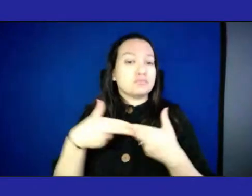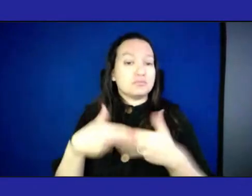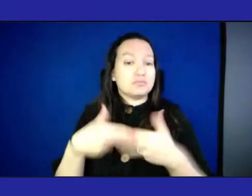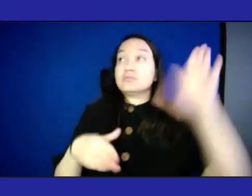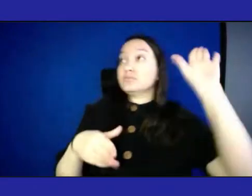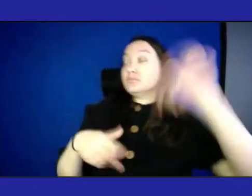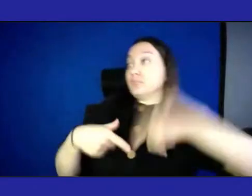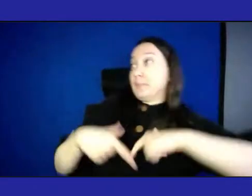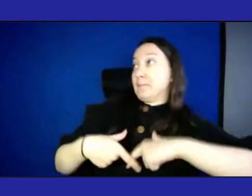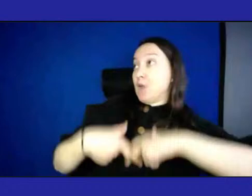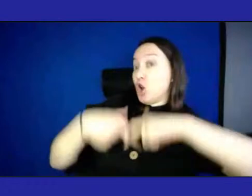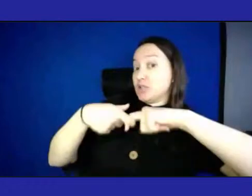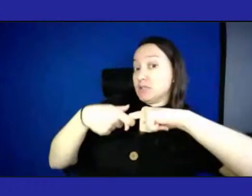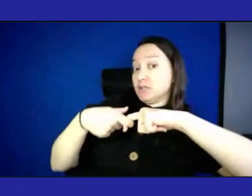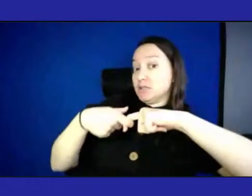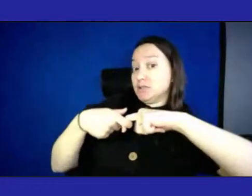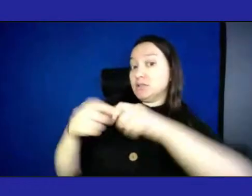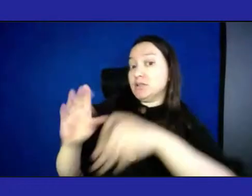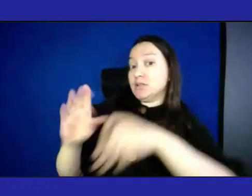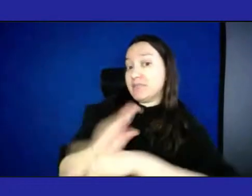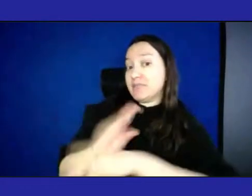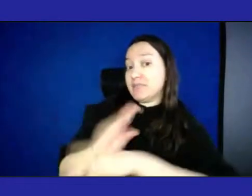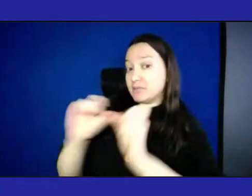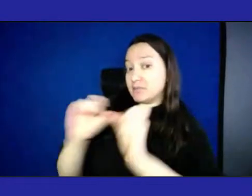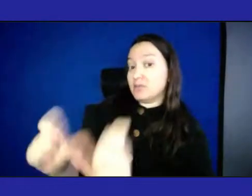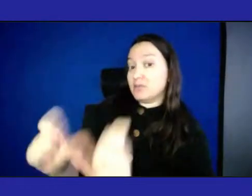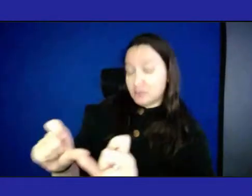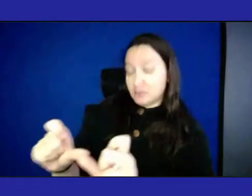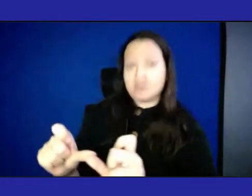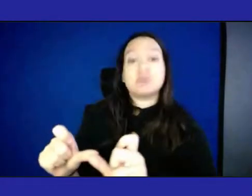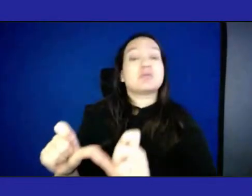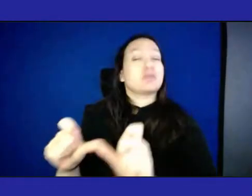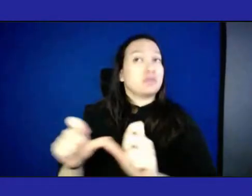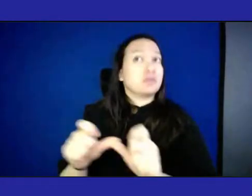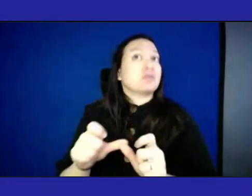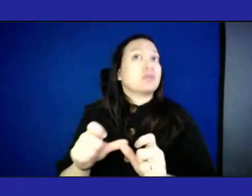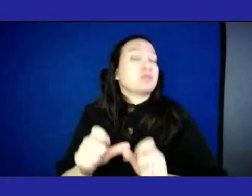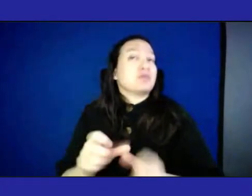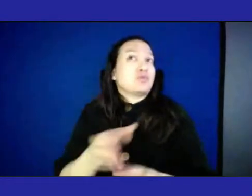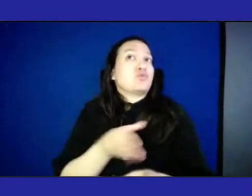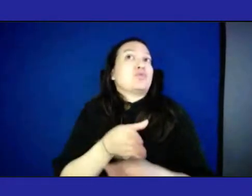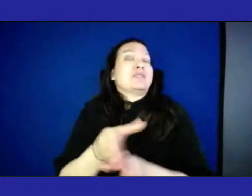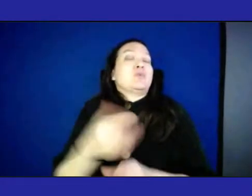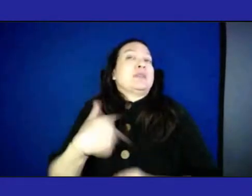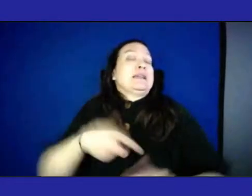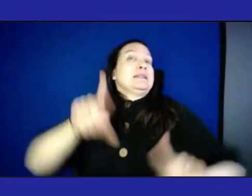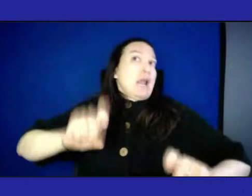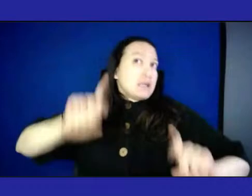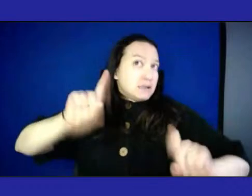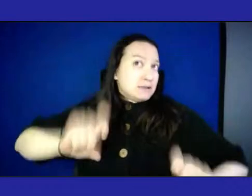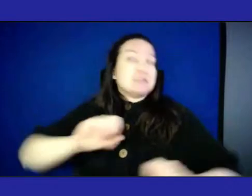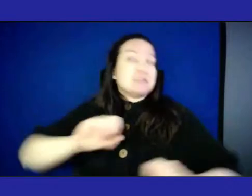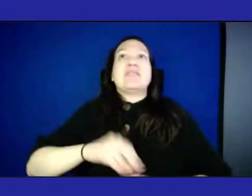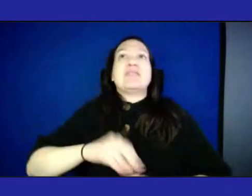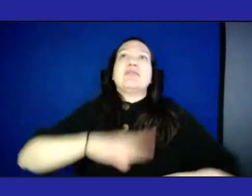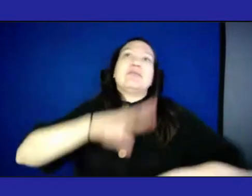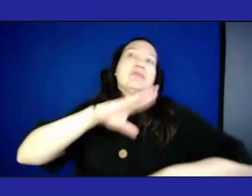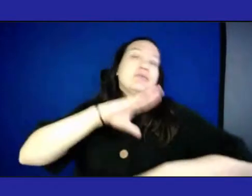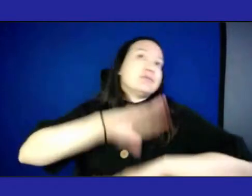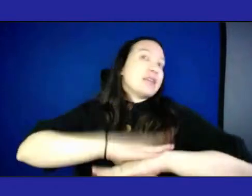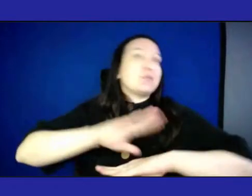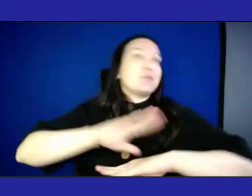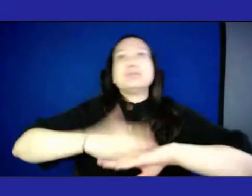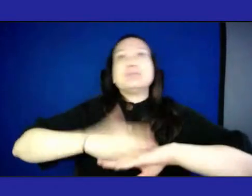on the business continuity. That's also an area that we test, if you will, when we do a tabletop exercise